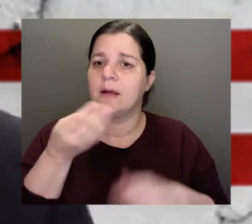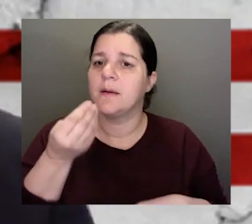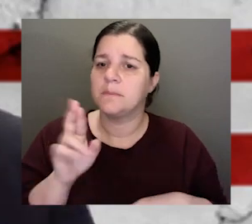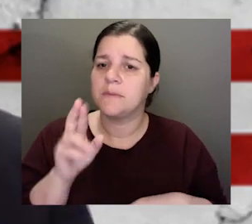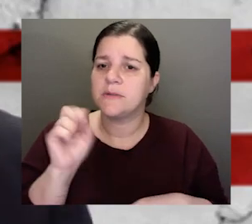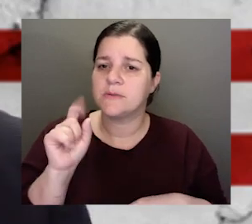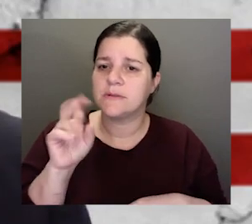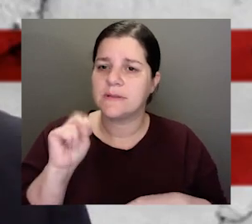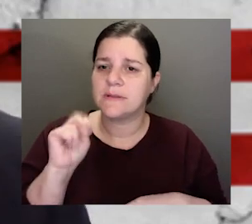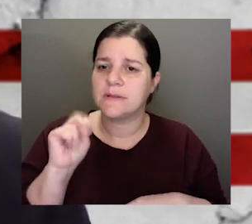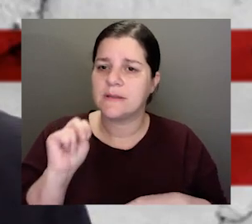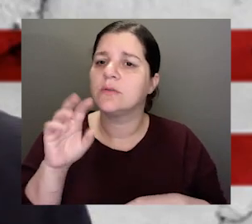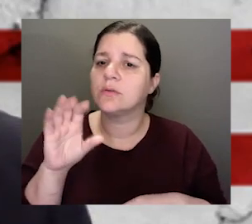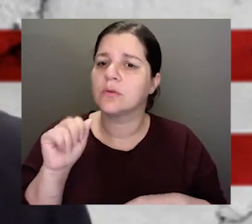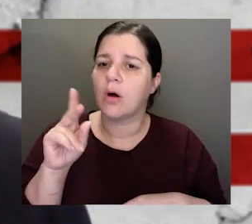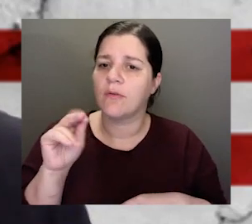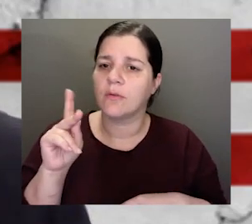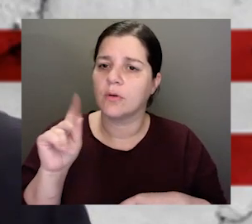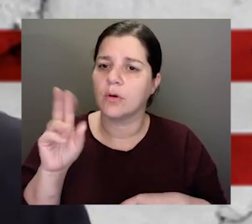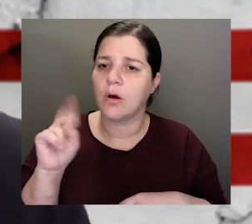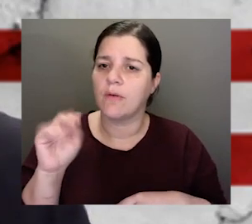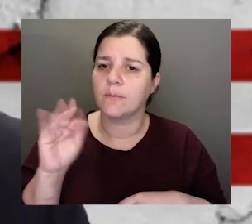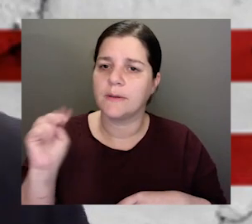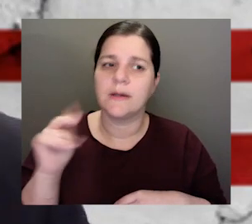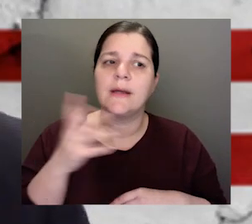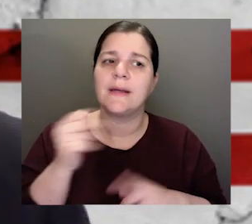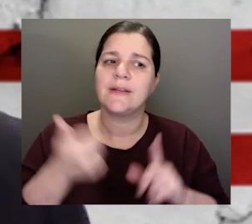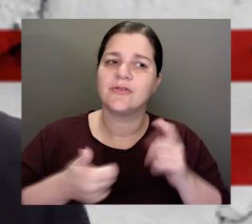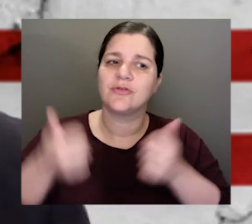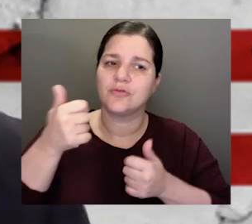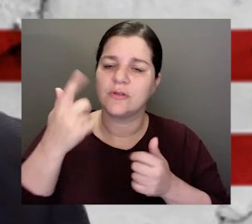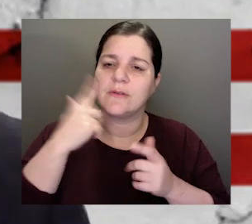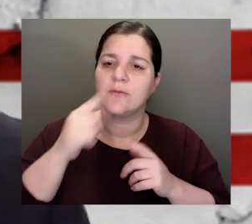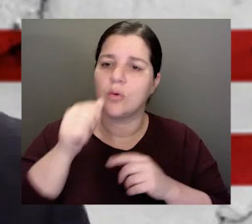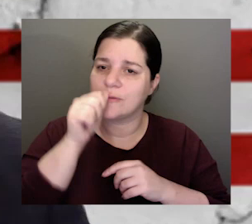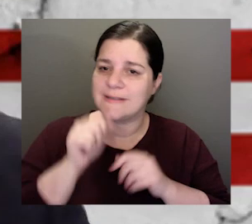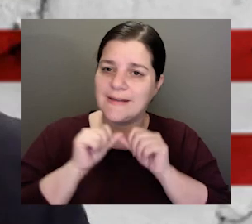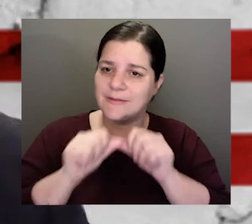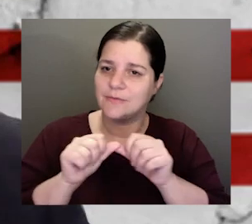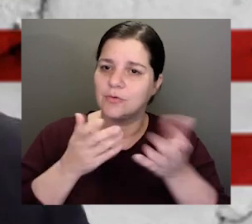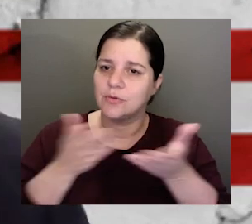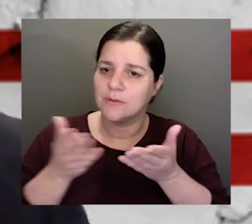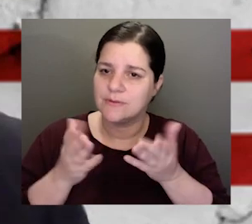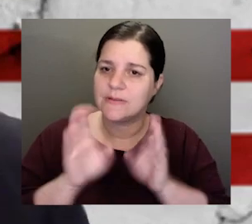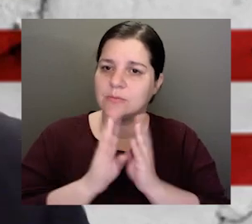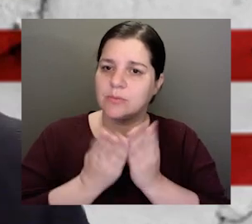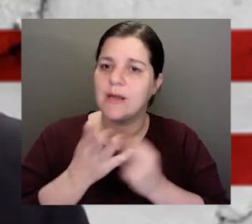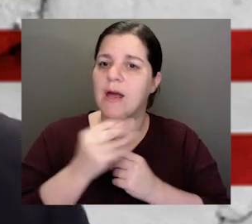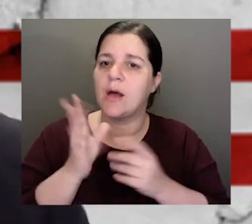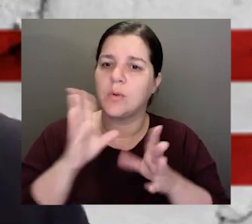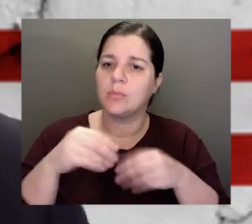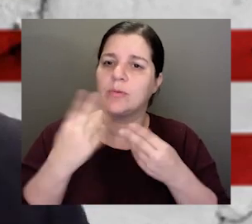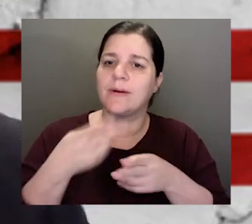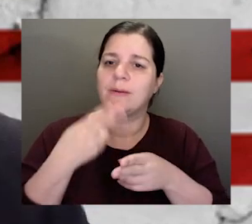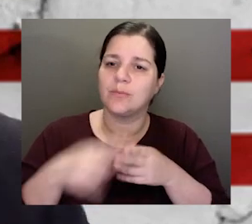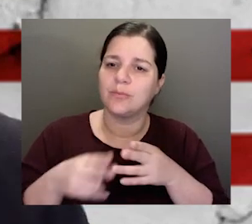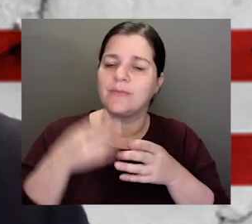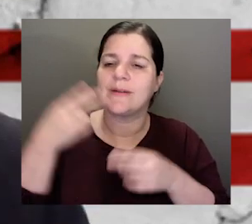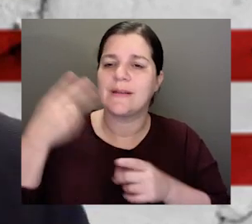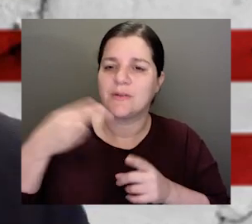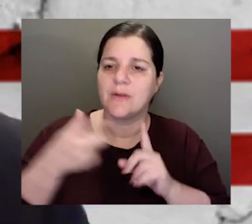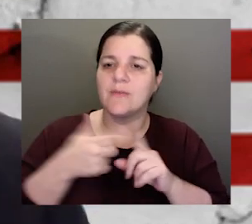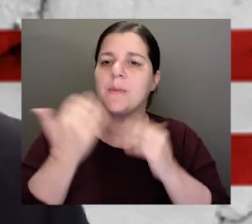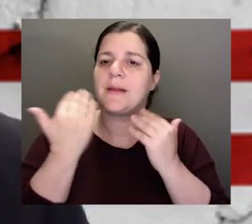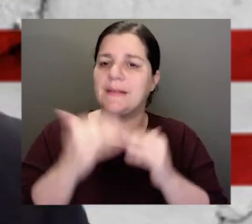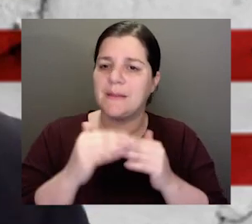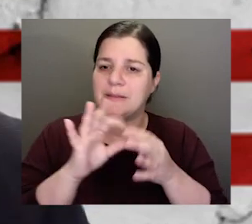Kaufman, who is the chief for our Resilient Services branch. Steve will provide a brief history of the SAFE development from the limited deployment phase to